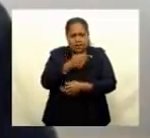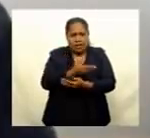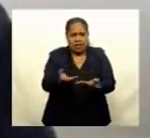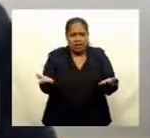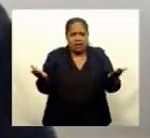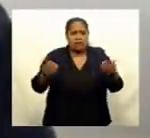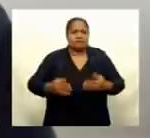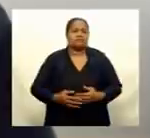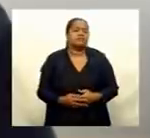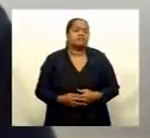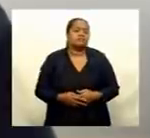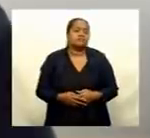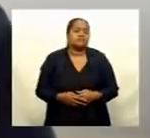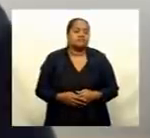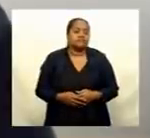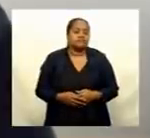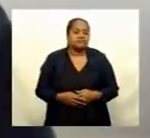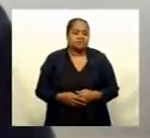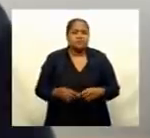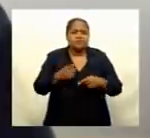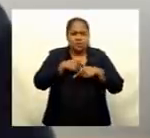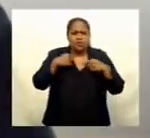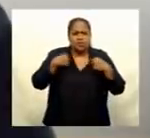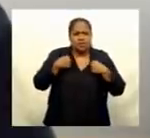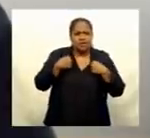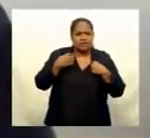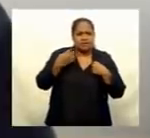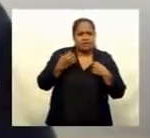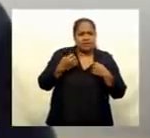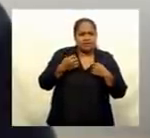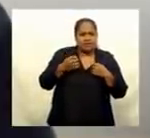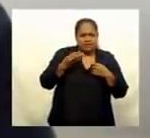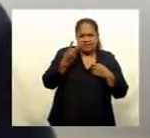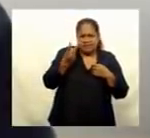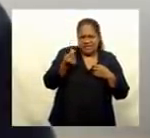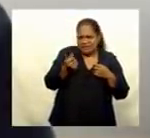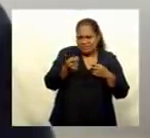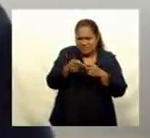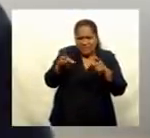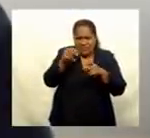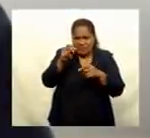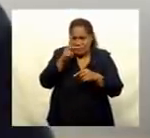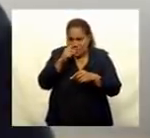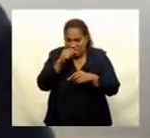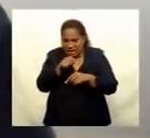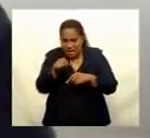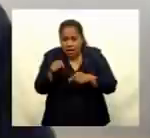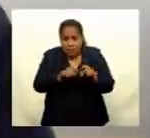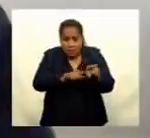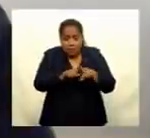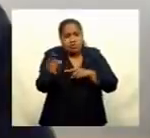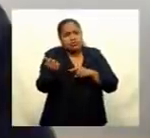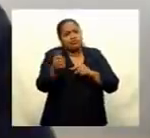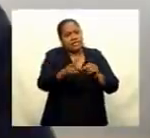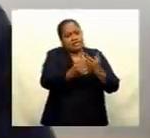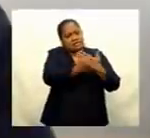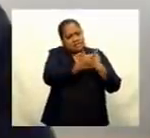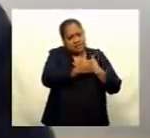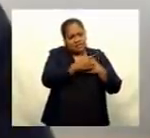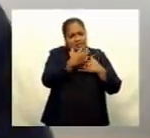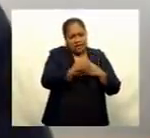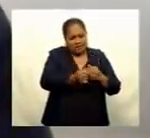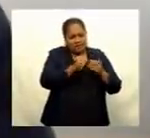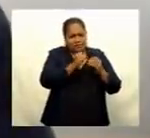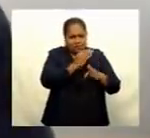this, we've all experienced some opposition from the public, but most of which are really safety concerns with business